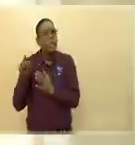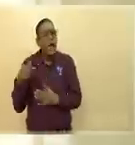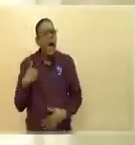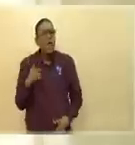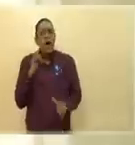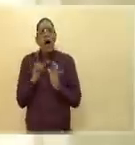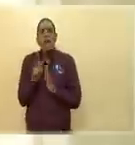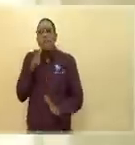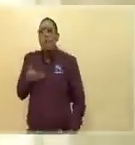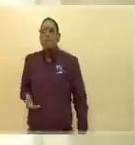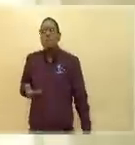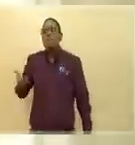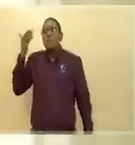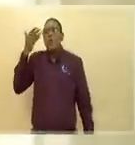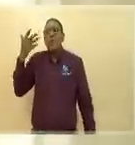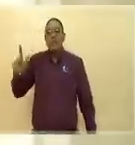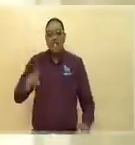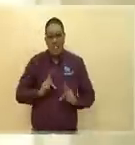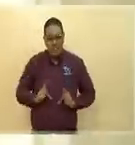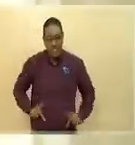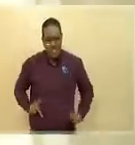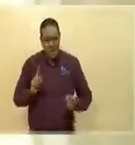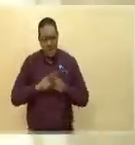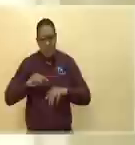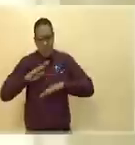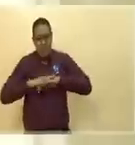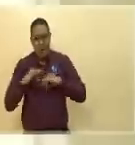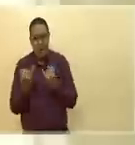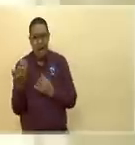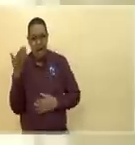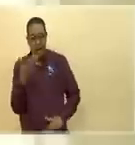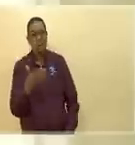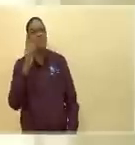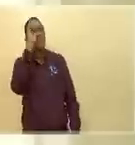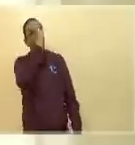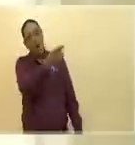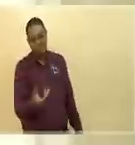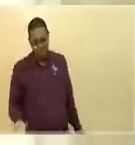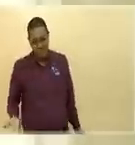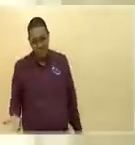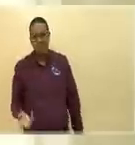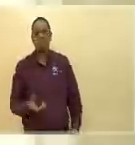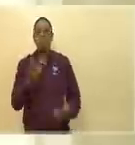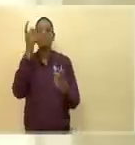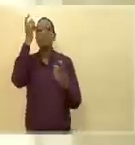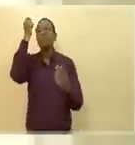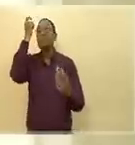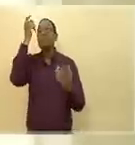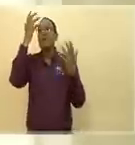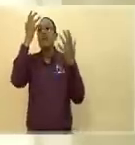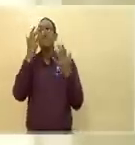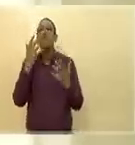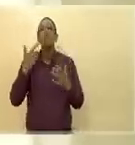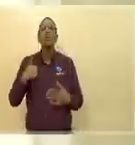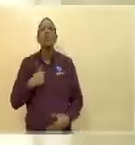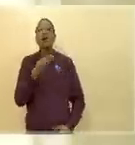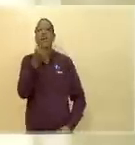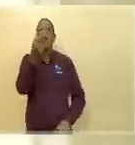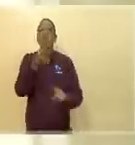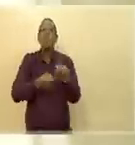themselves both in the physical and digital context. And fortunately, we're just months away